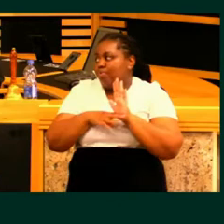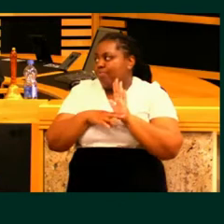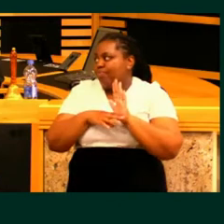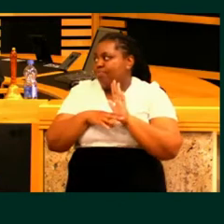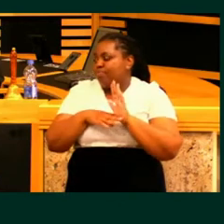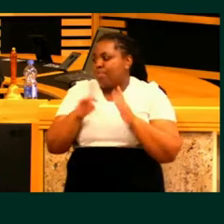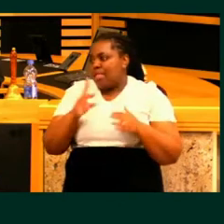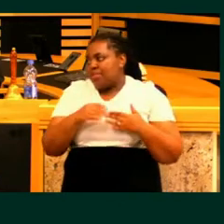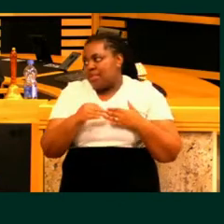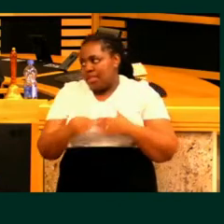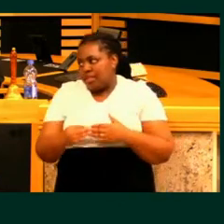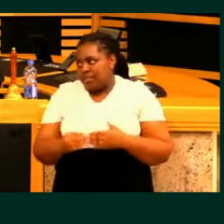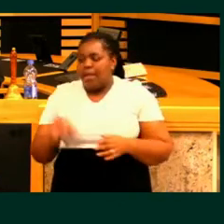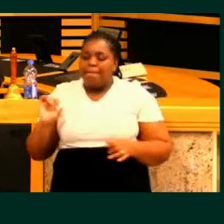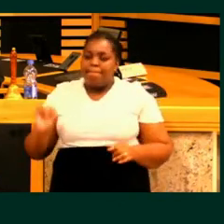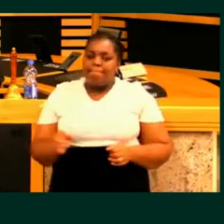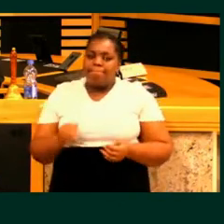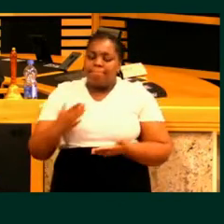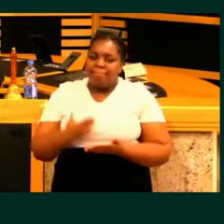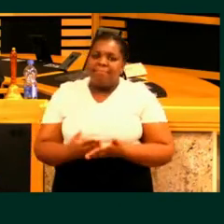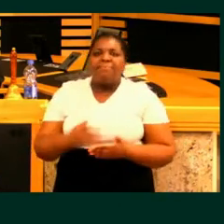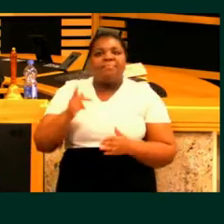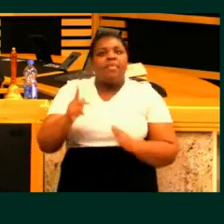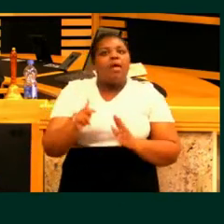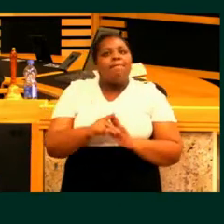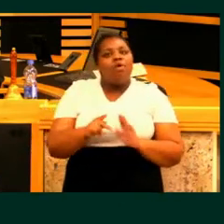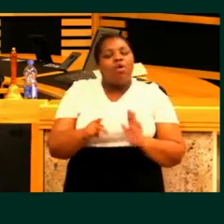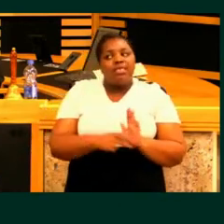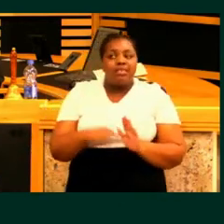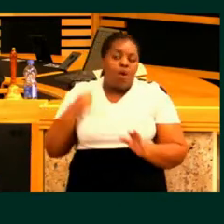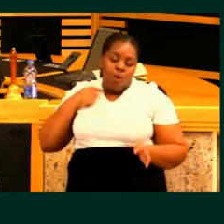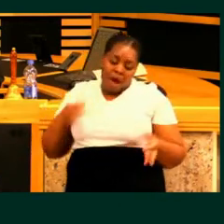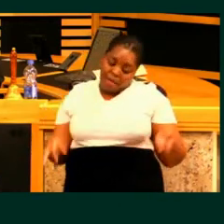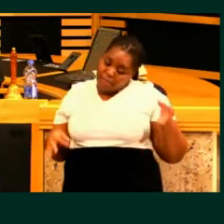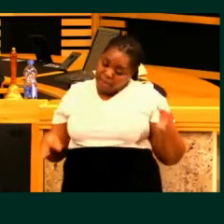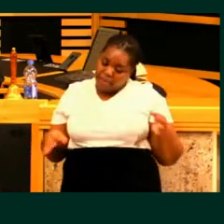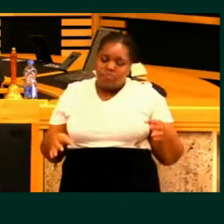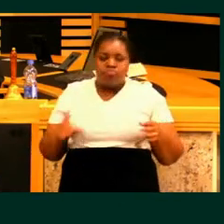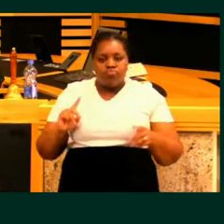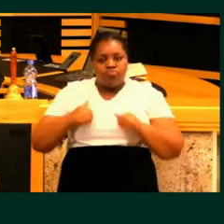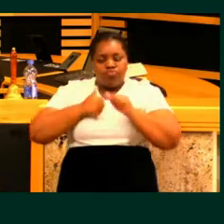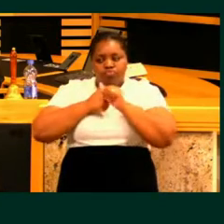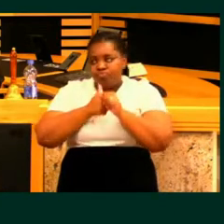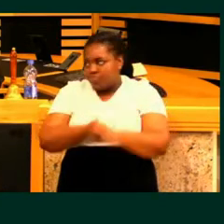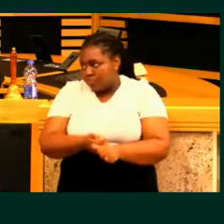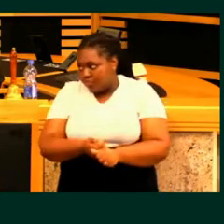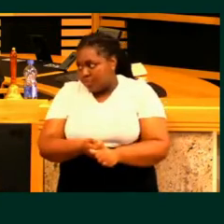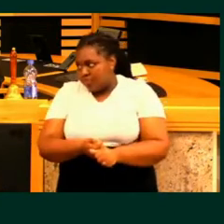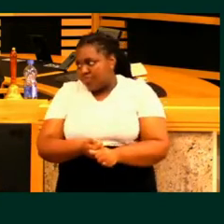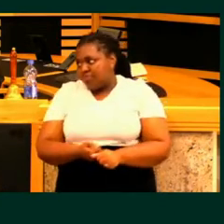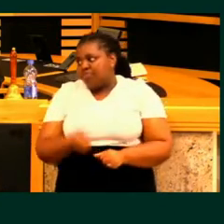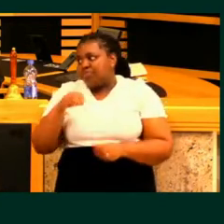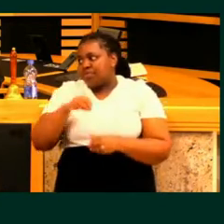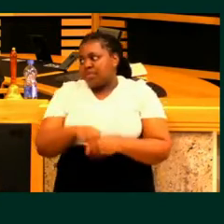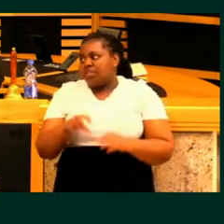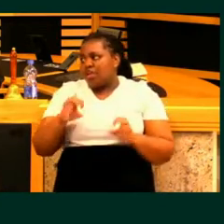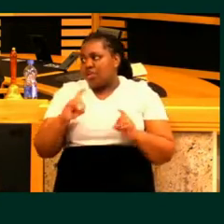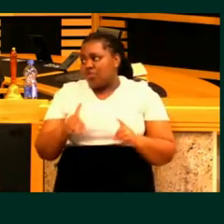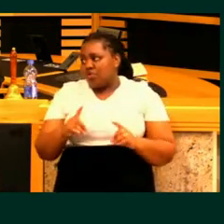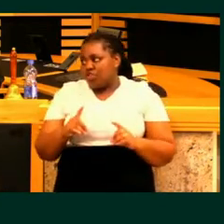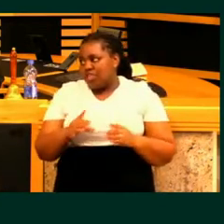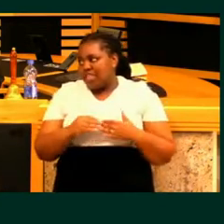lead they must ensure that the policy directives of the white paper are translated into the course left within the institutions they